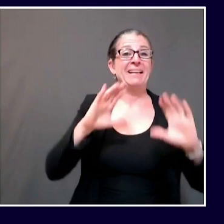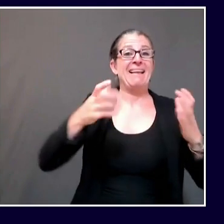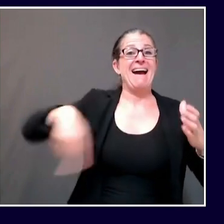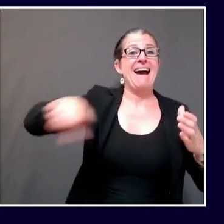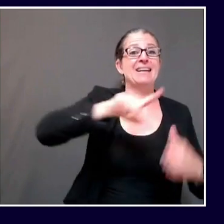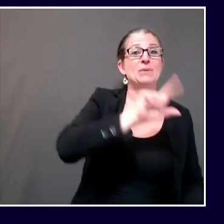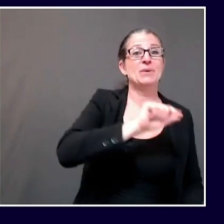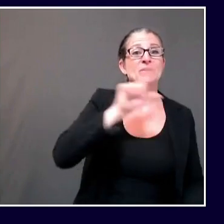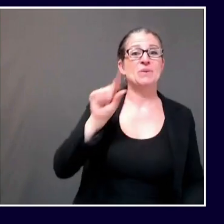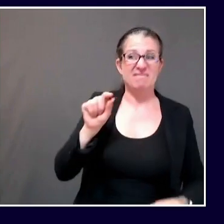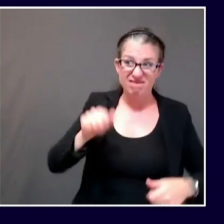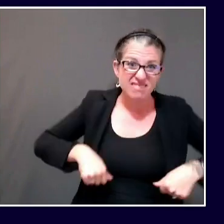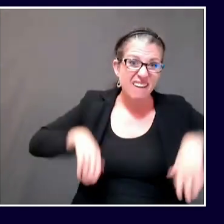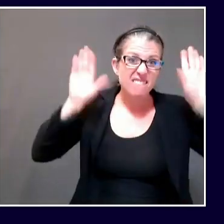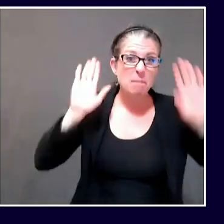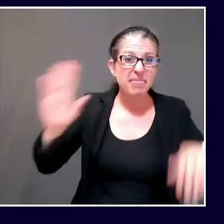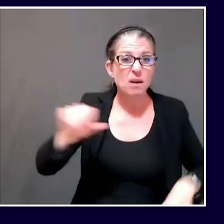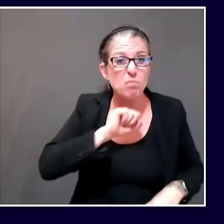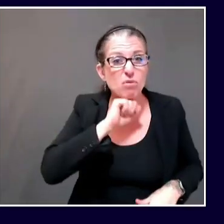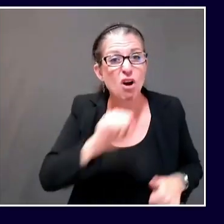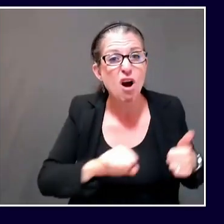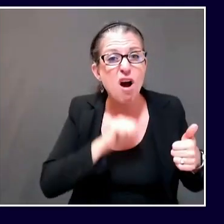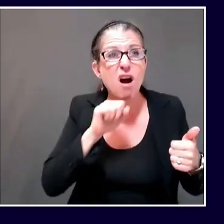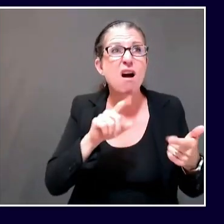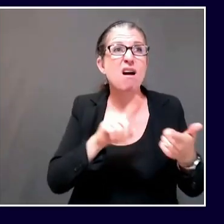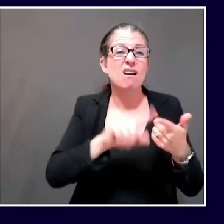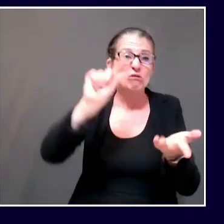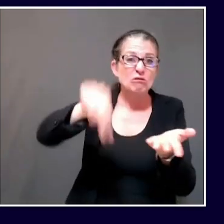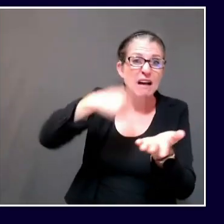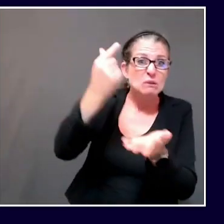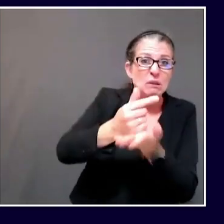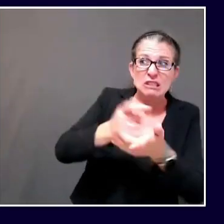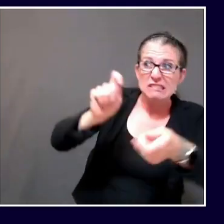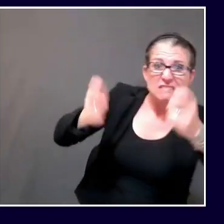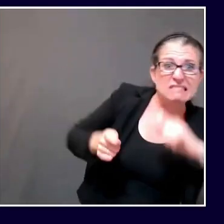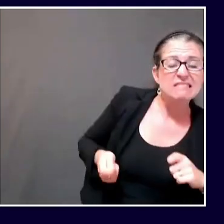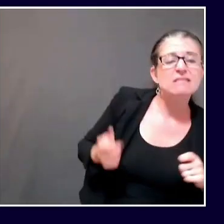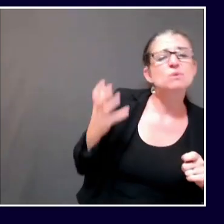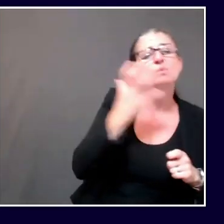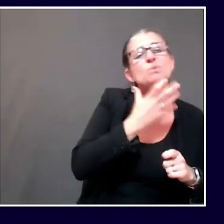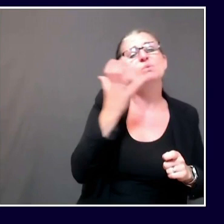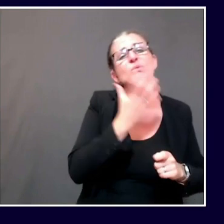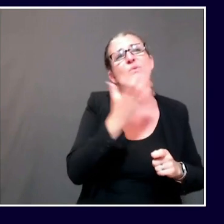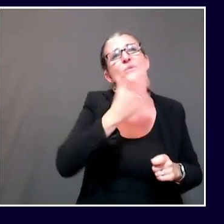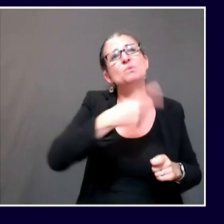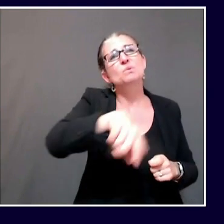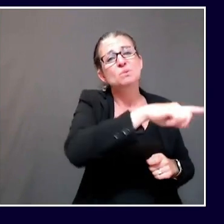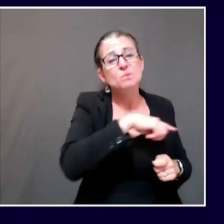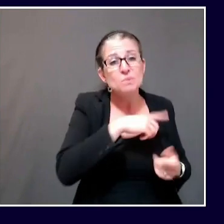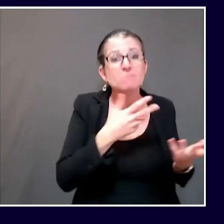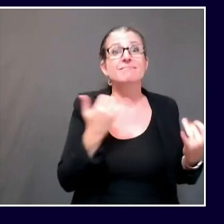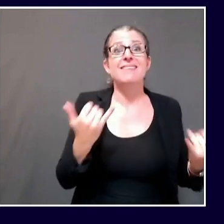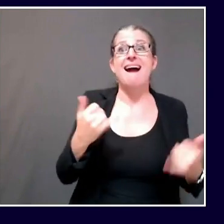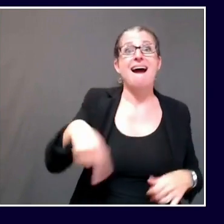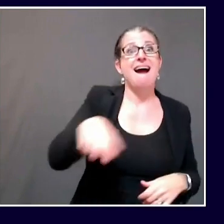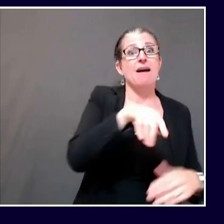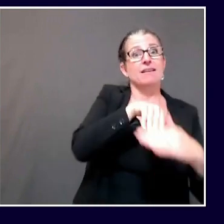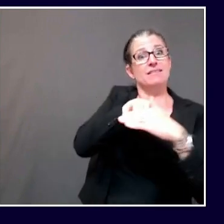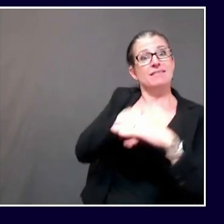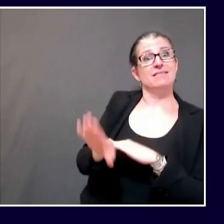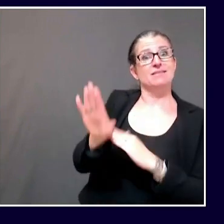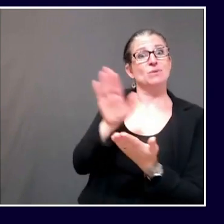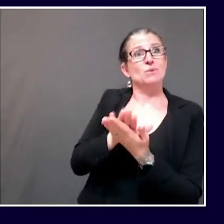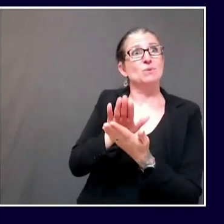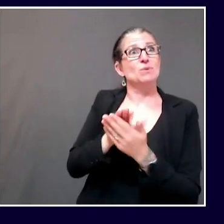large graduations. For students who are getting ready to go back for this year, a lot of the social events, a lot of the